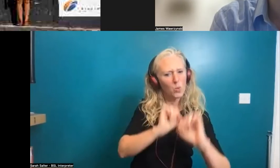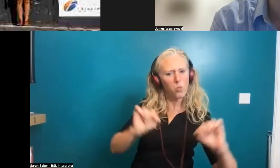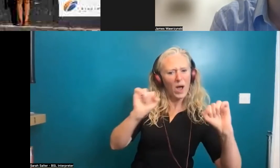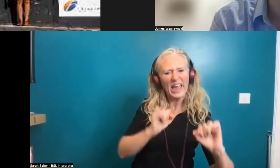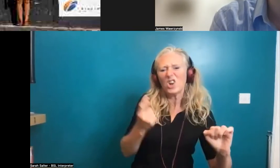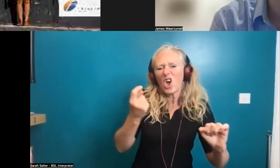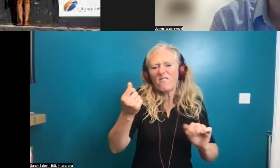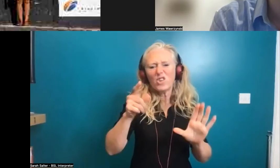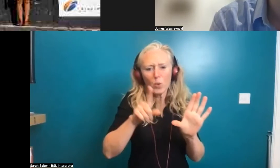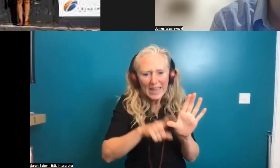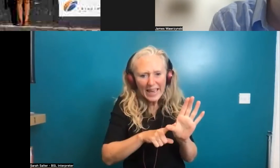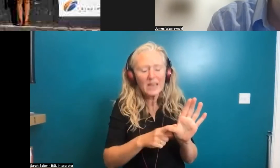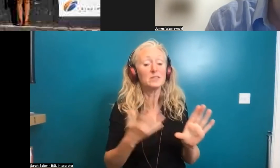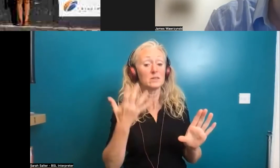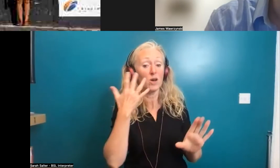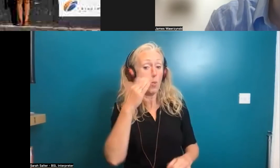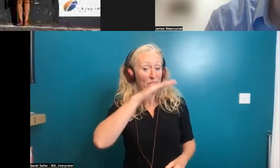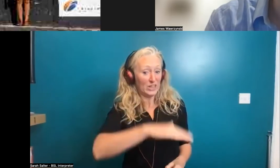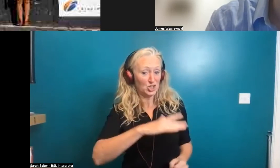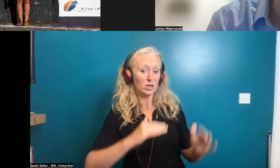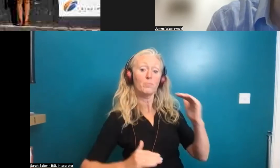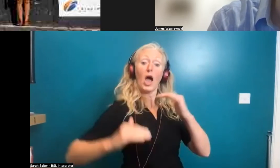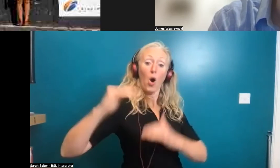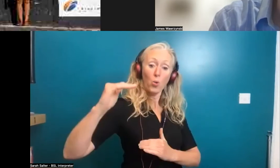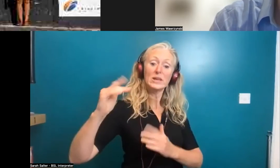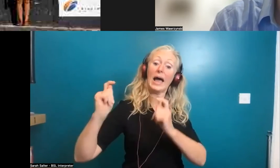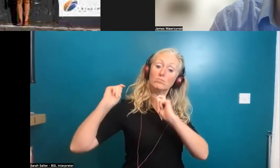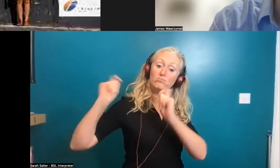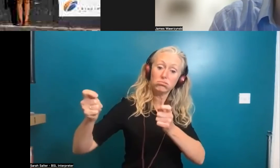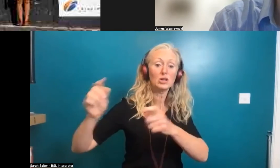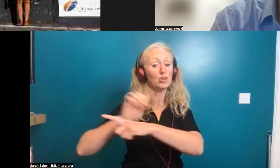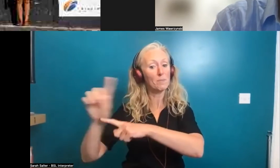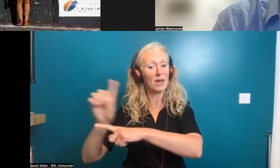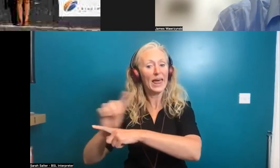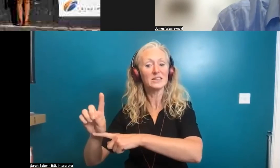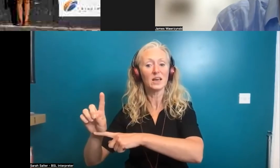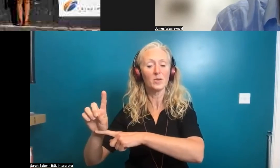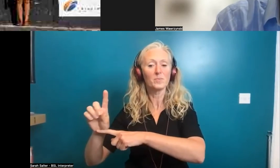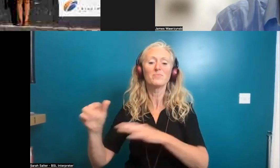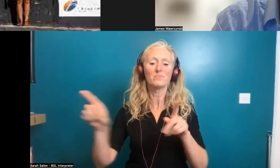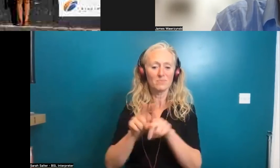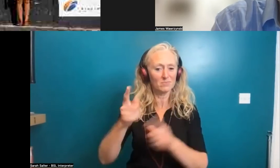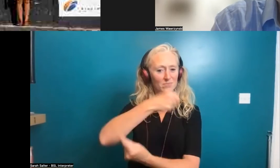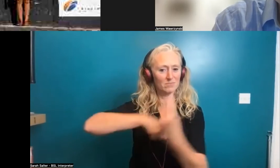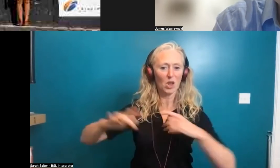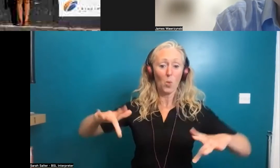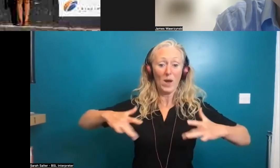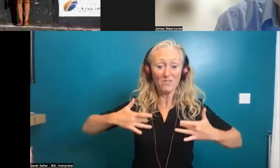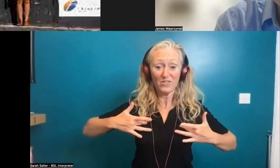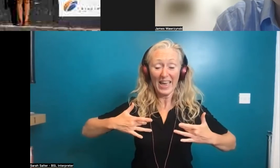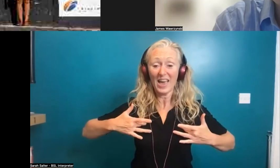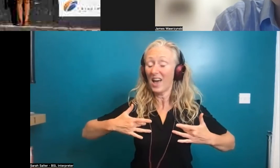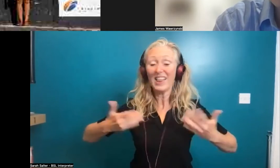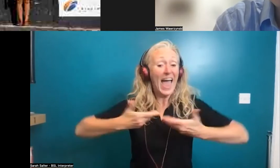once a child's a little bit older? And we also feel that everyone should have the opportunity to be enrolled. So